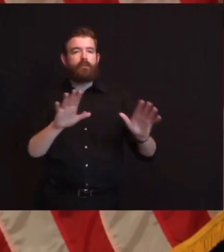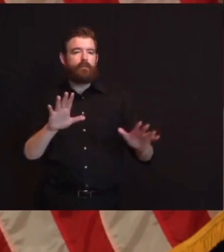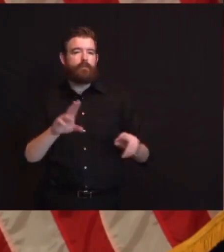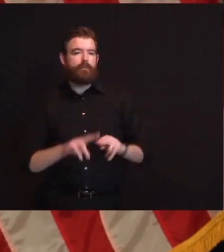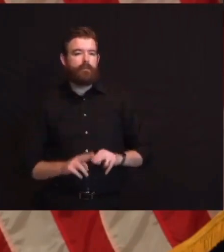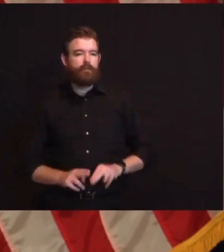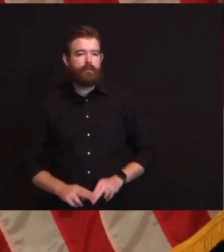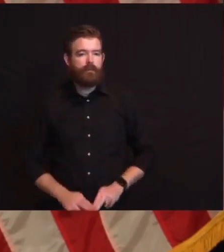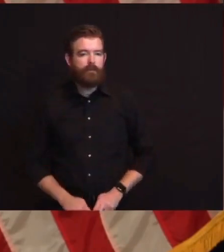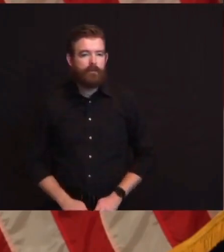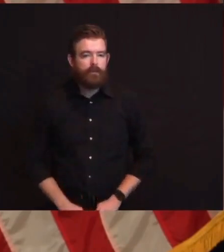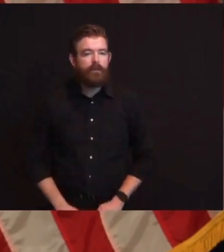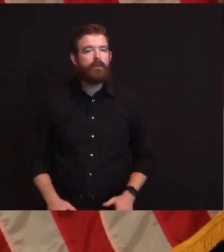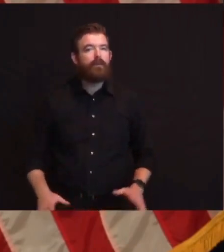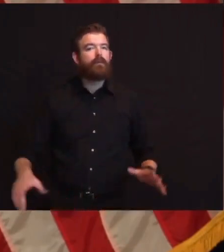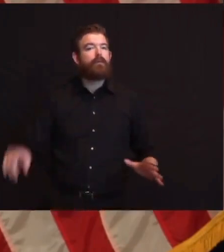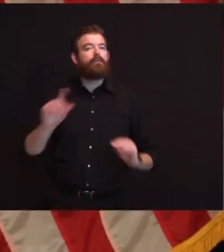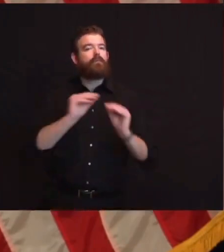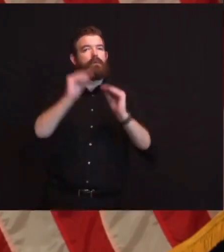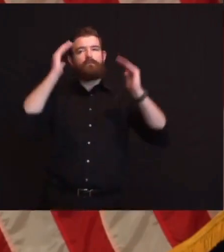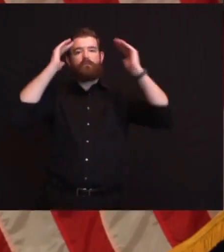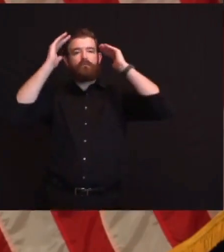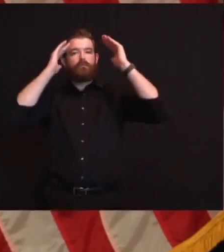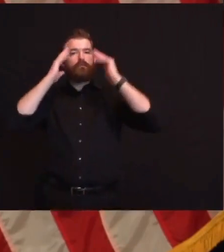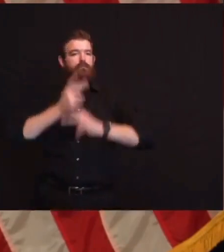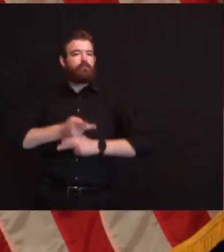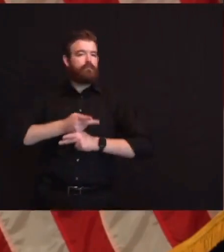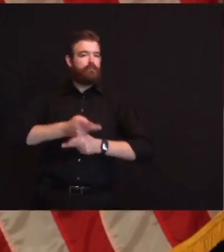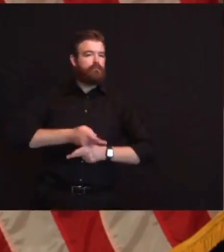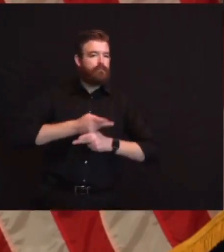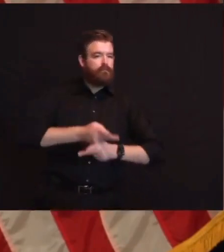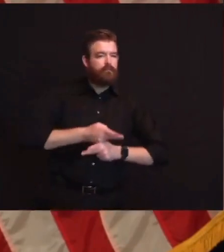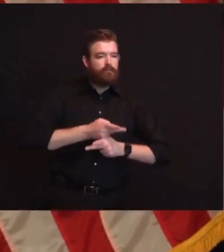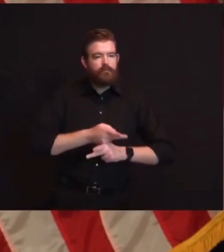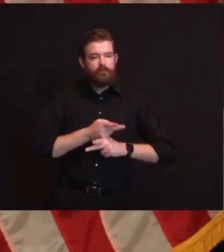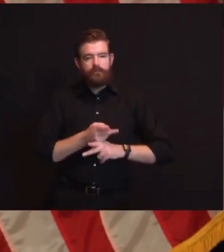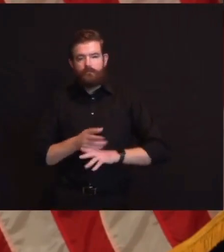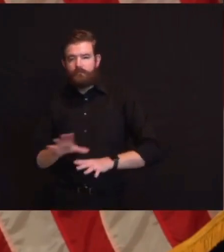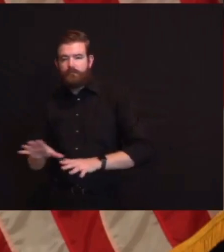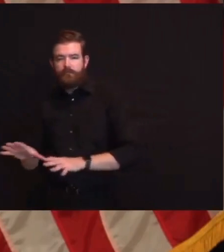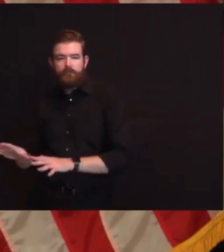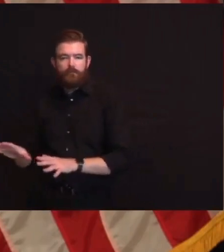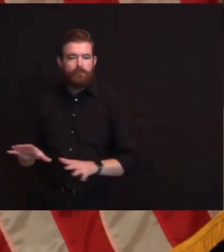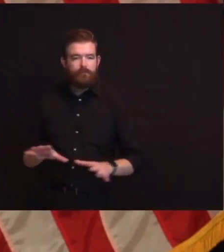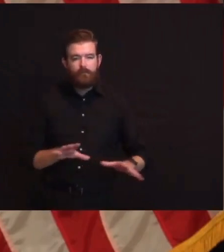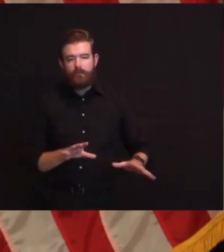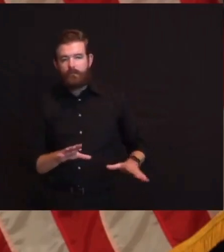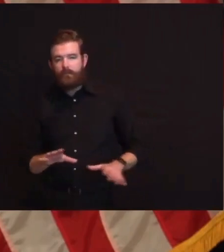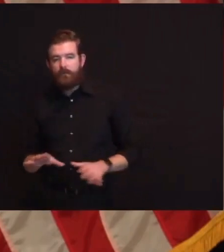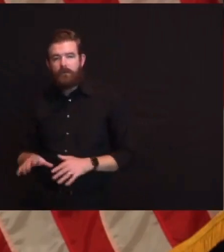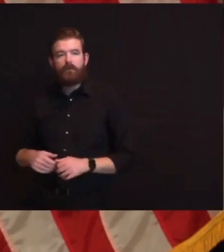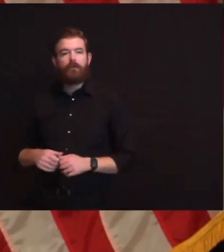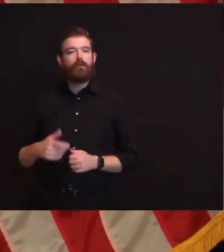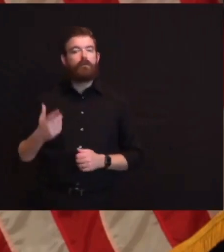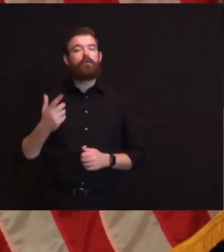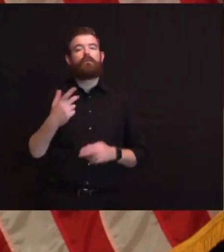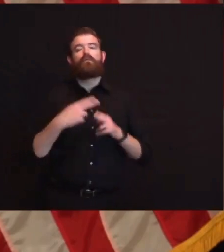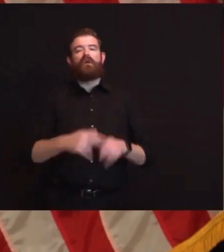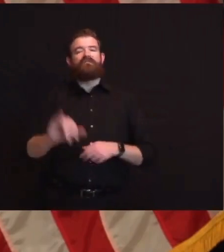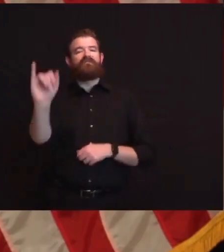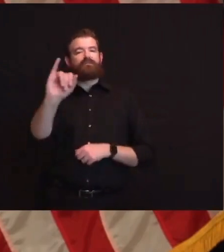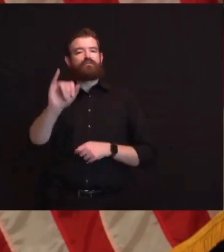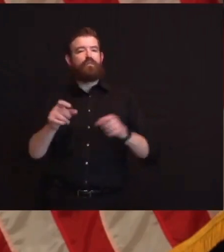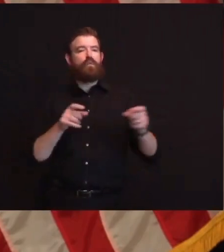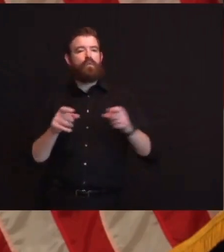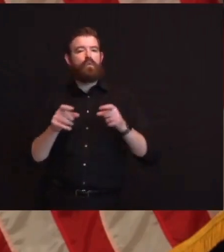more vigilance to making sure that a lot of infection control measures and other preventive measures are taken early